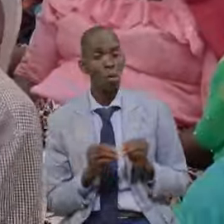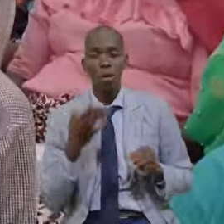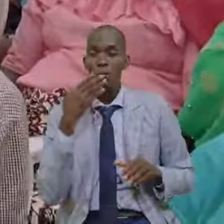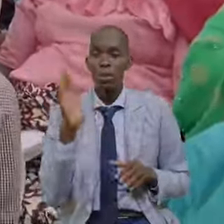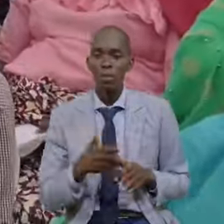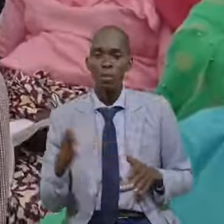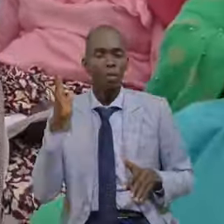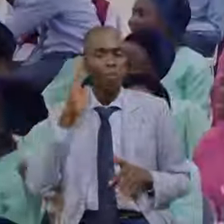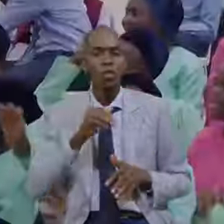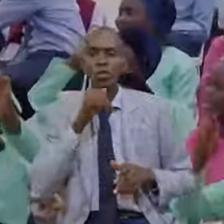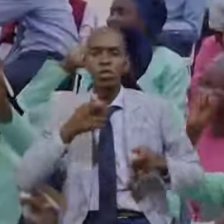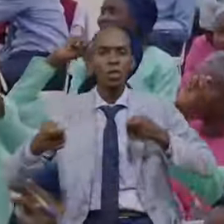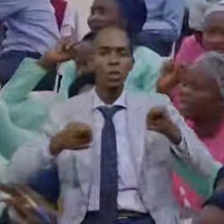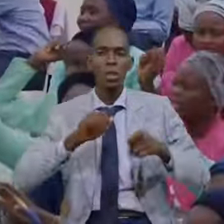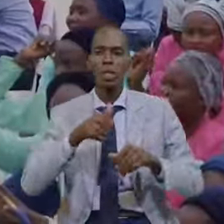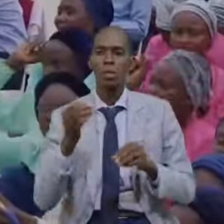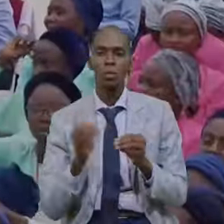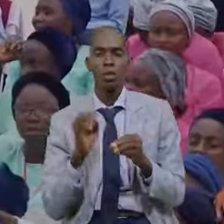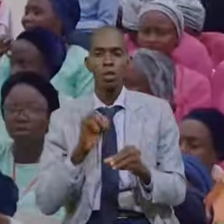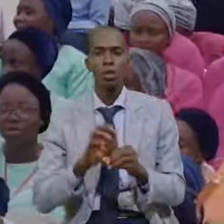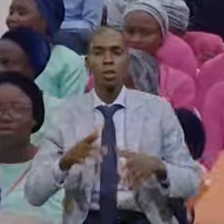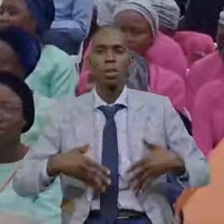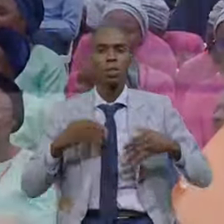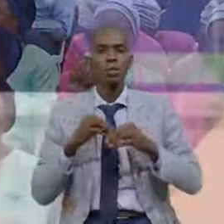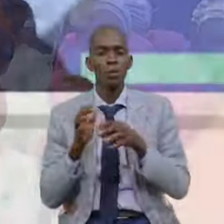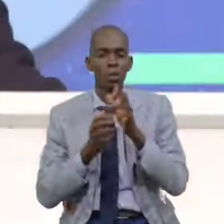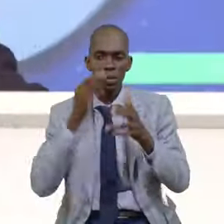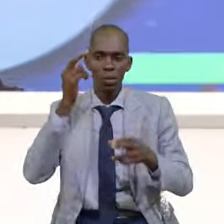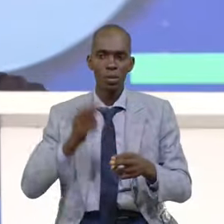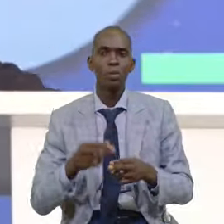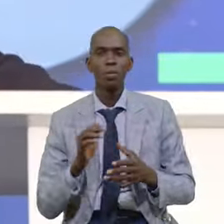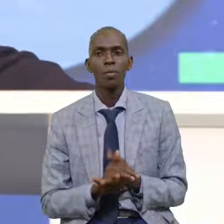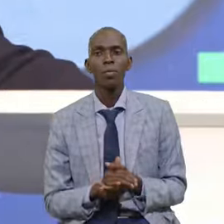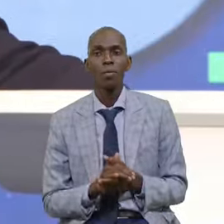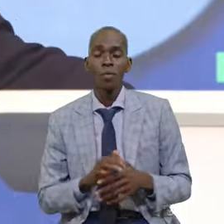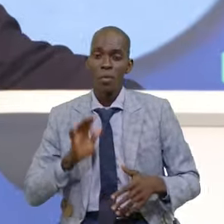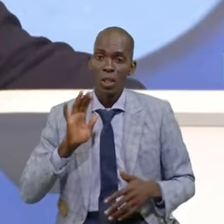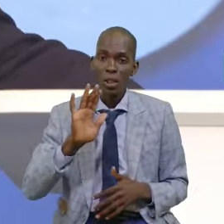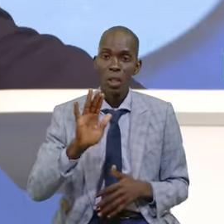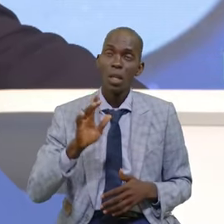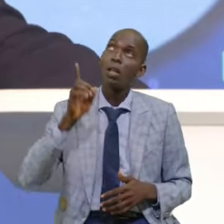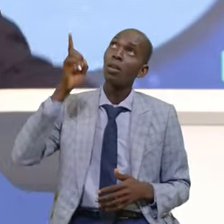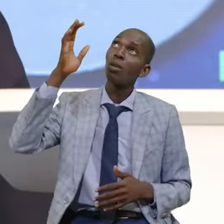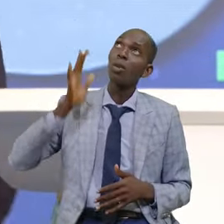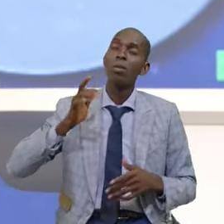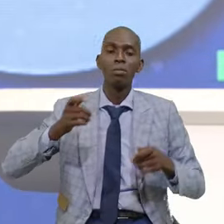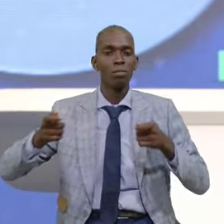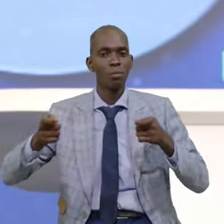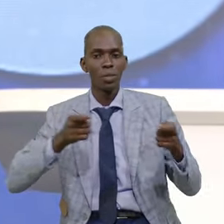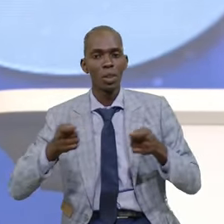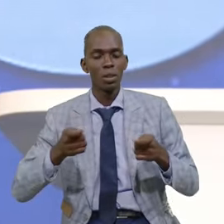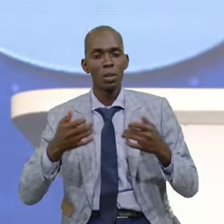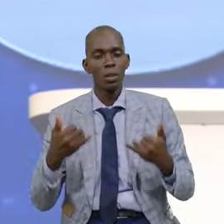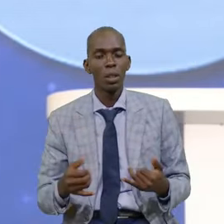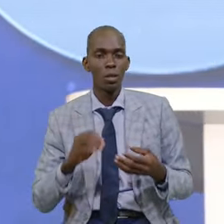in Jesus' name. Thy God reigneth. Look at number two. Number